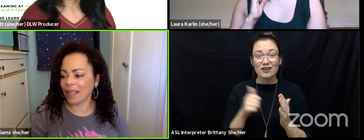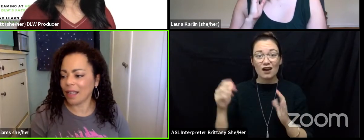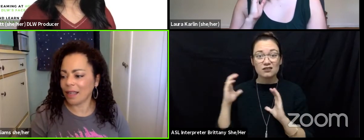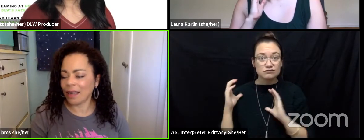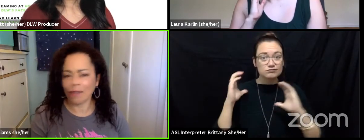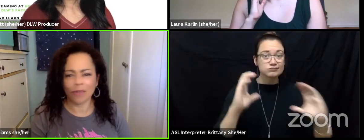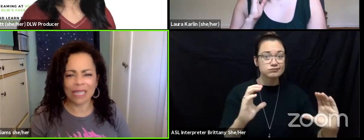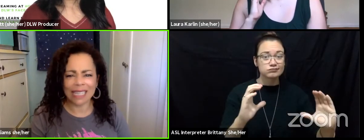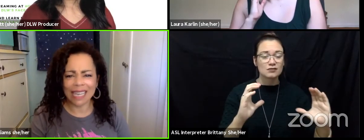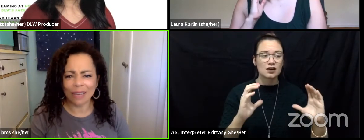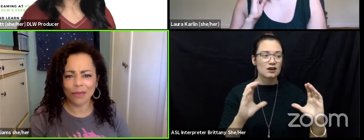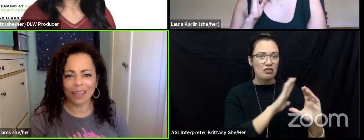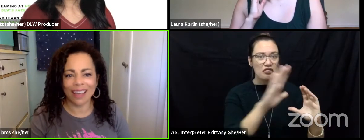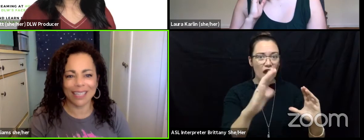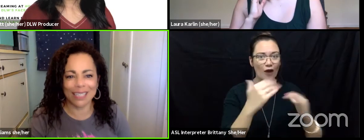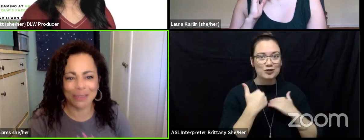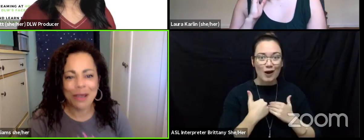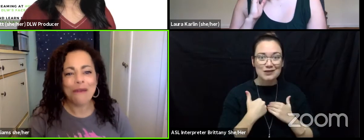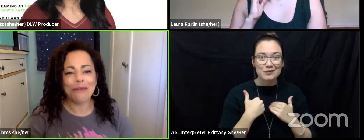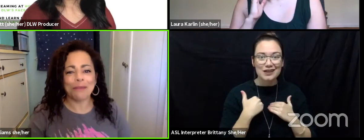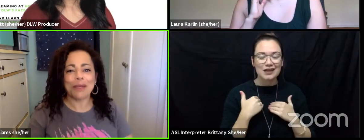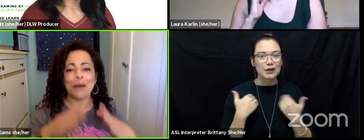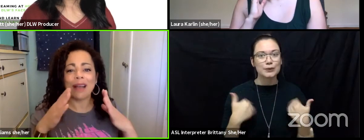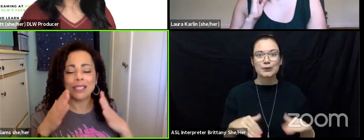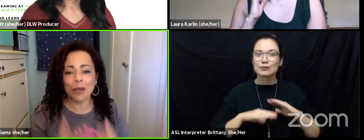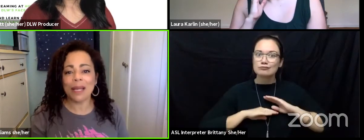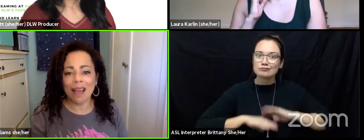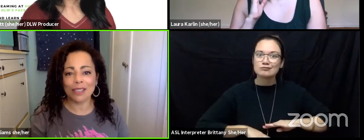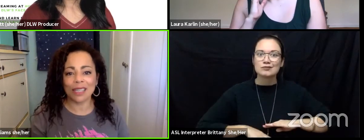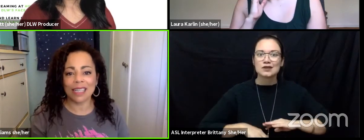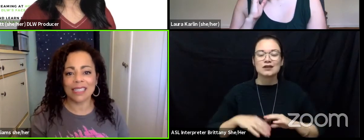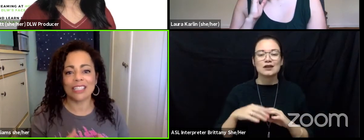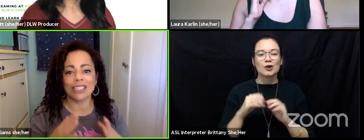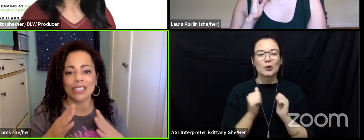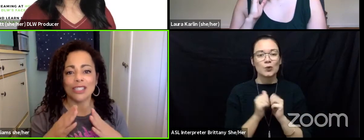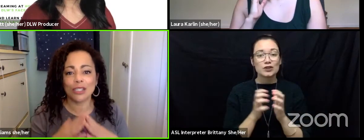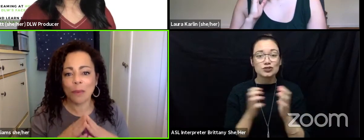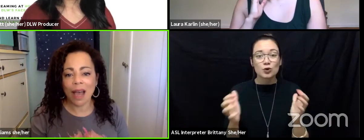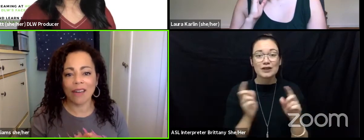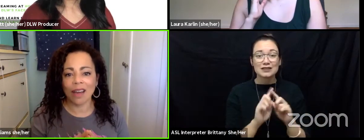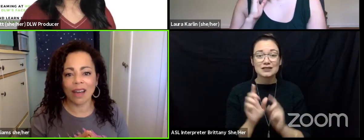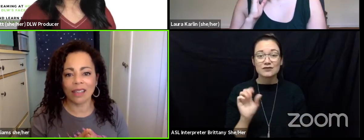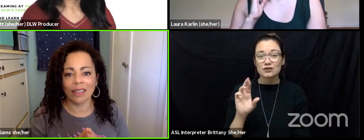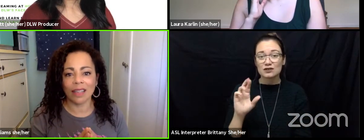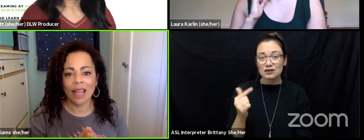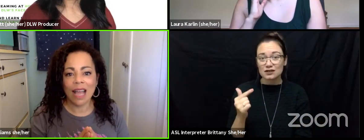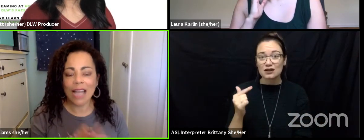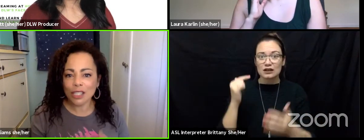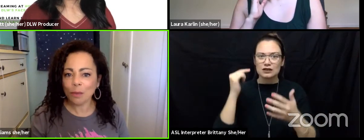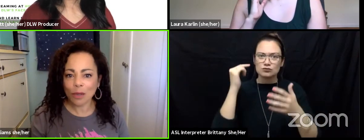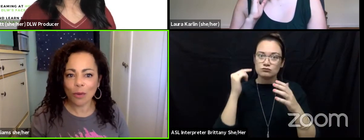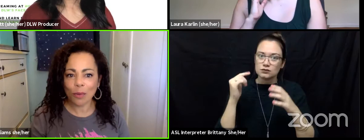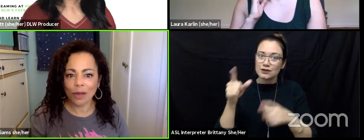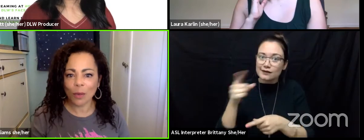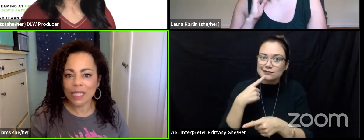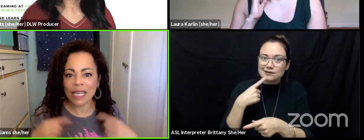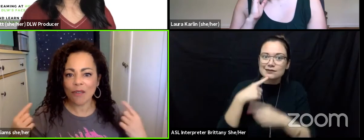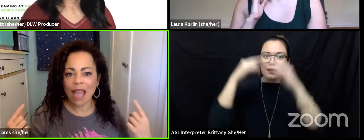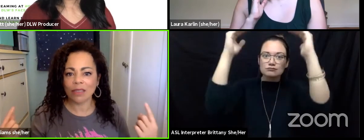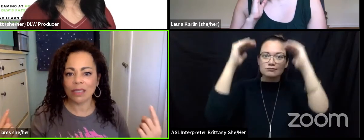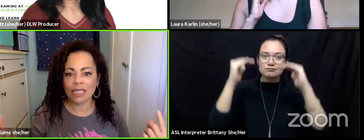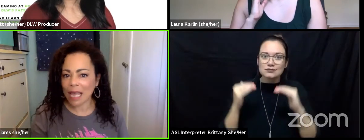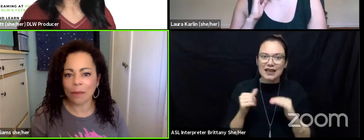exciting relief, kind of, from, you know, so many arts organizations are super hierarchical and super corporate. We